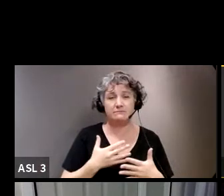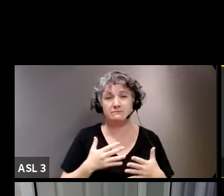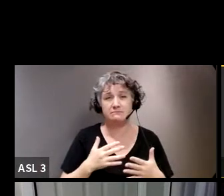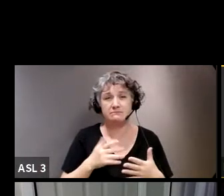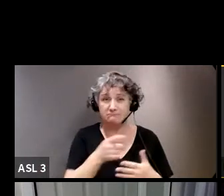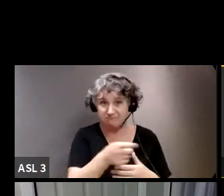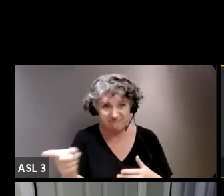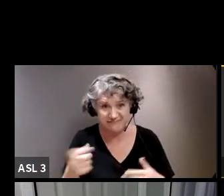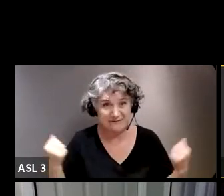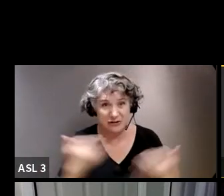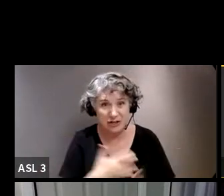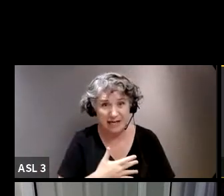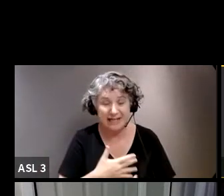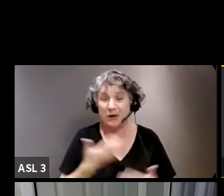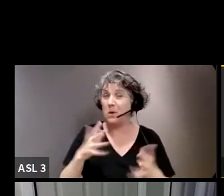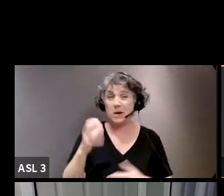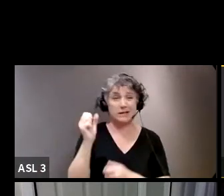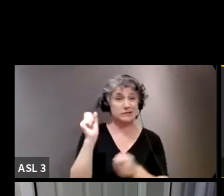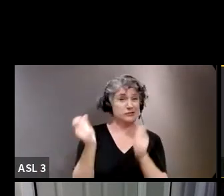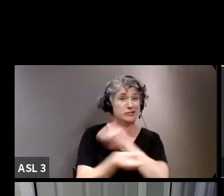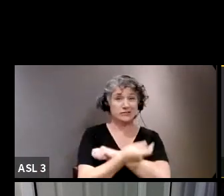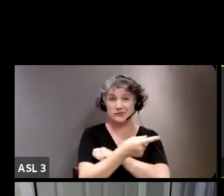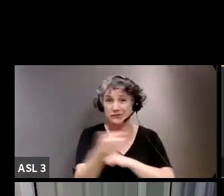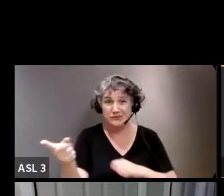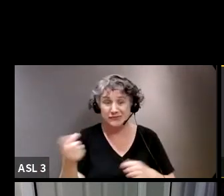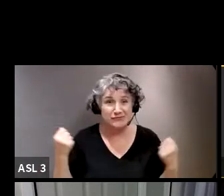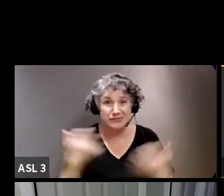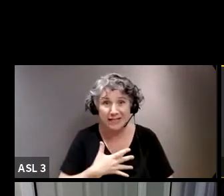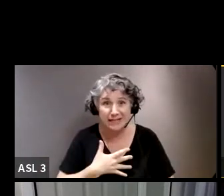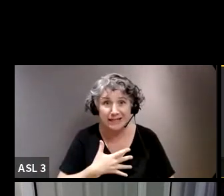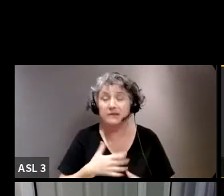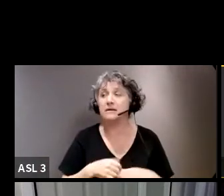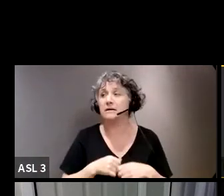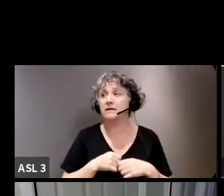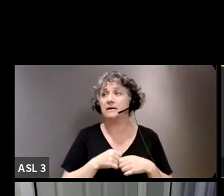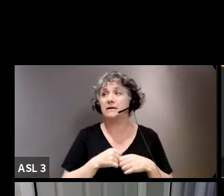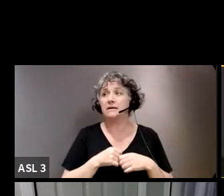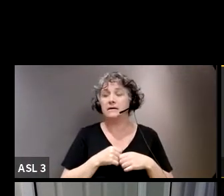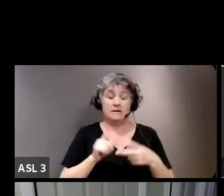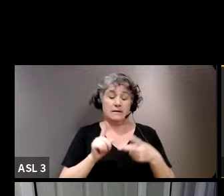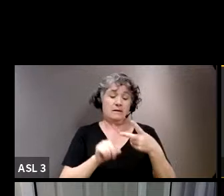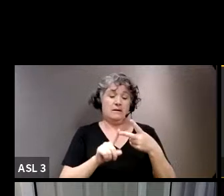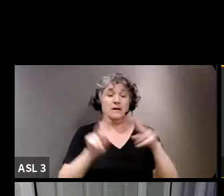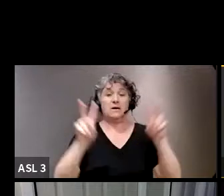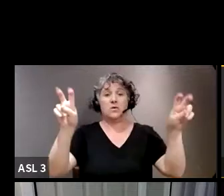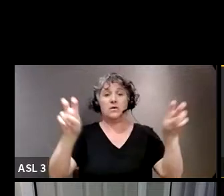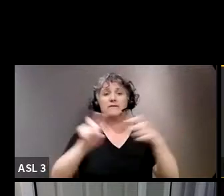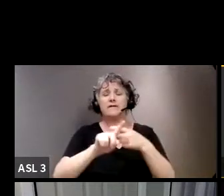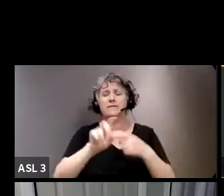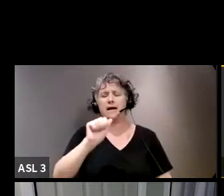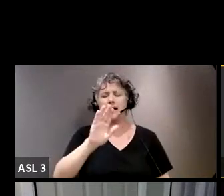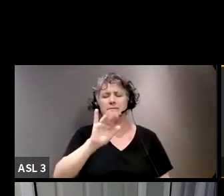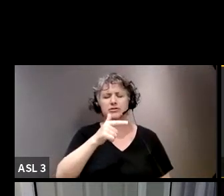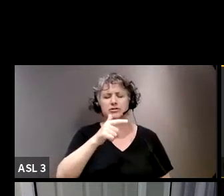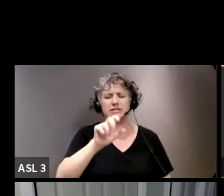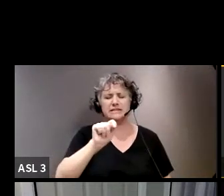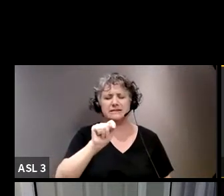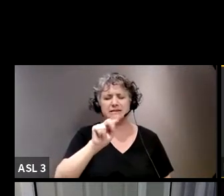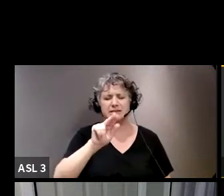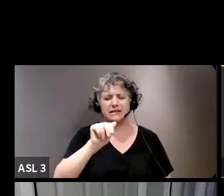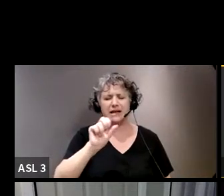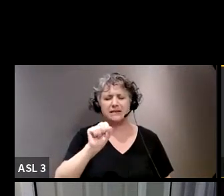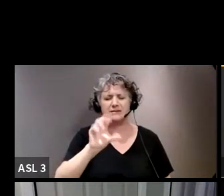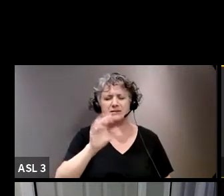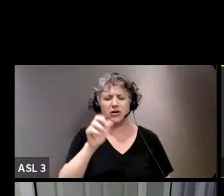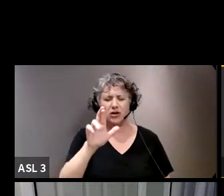afraid they don't want to change because they're afraid and a quote that i will leave you with from nascar